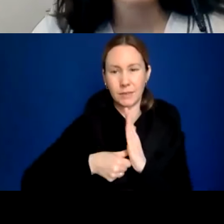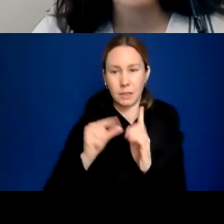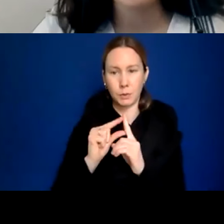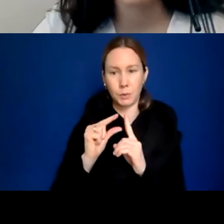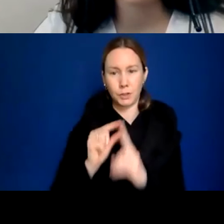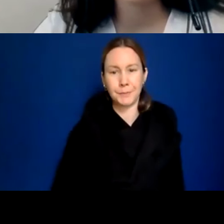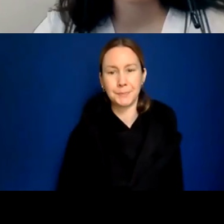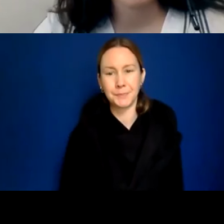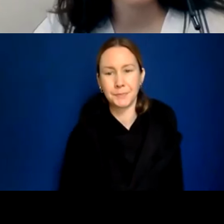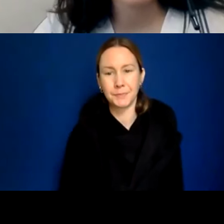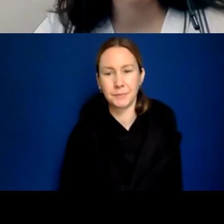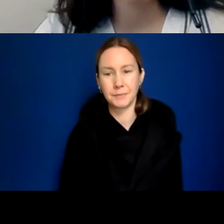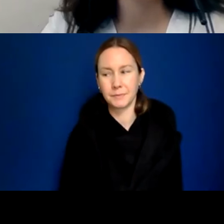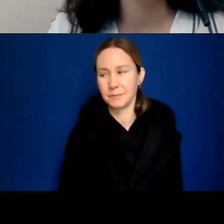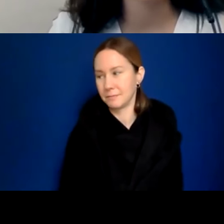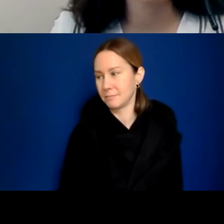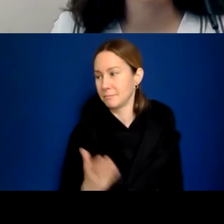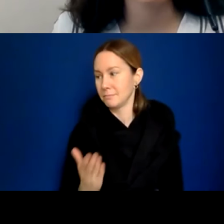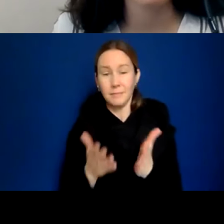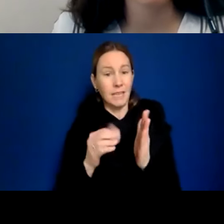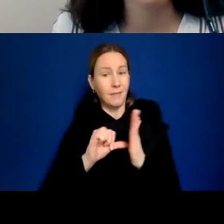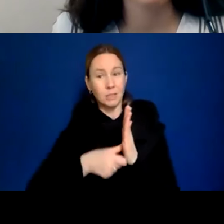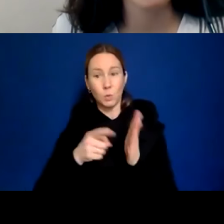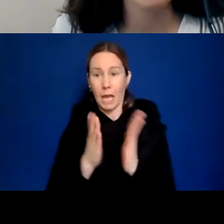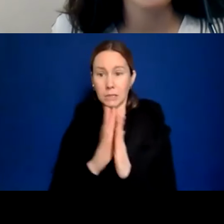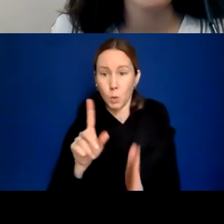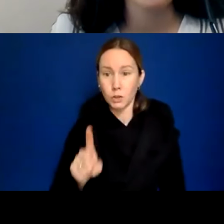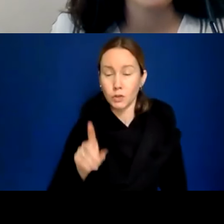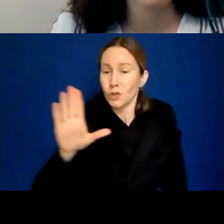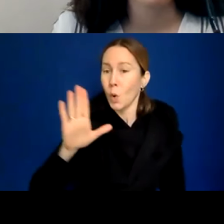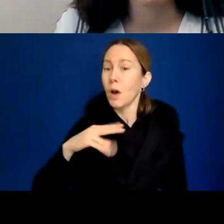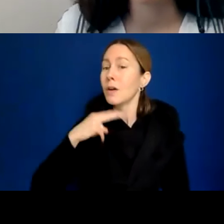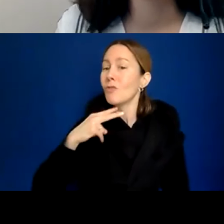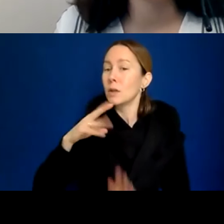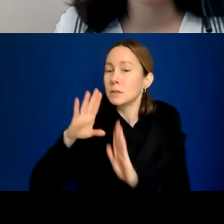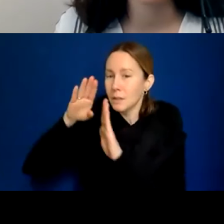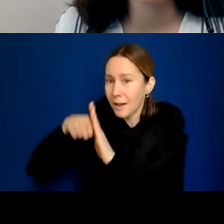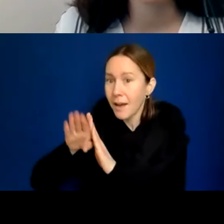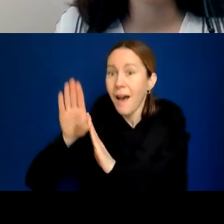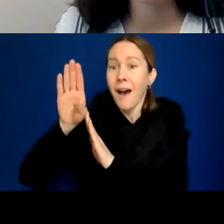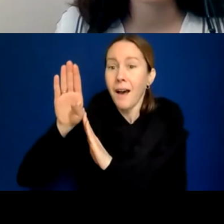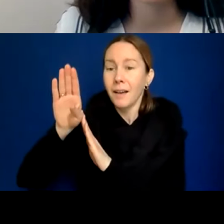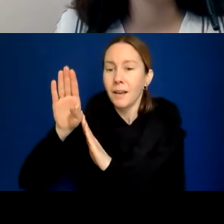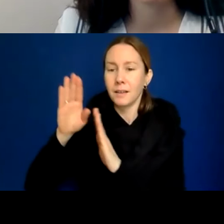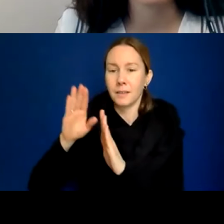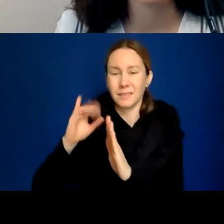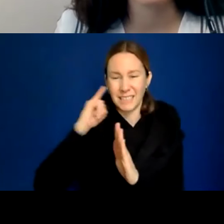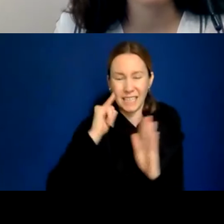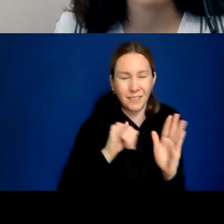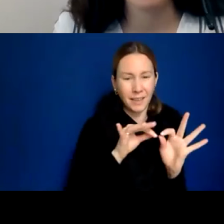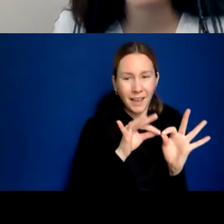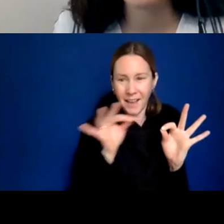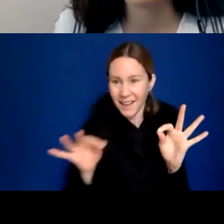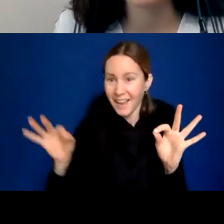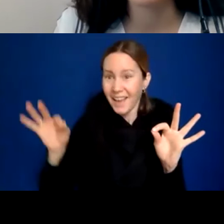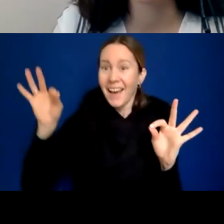To emphasize that you're asking a question, you could change the pitch of your voice. When we raise our pitch at the end of a question, it's clear that